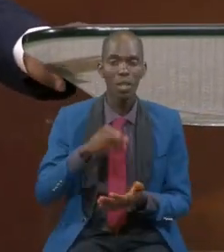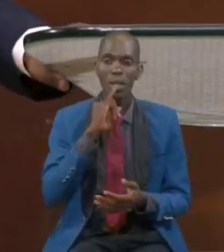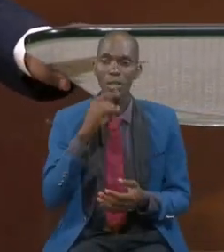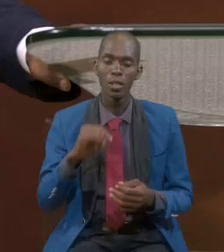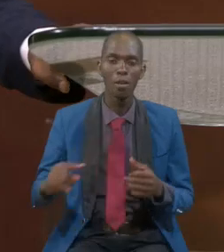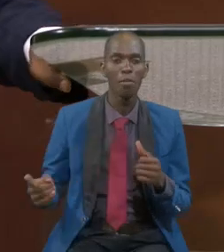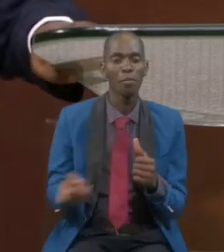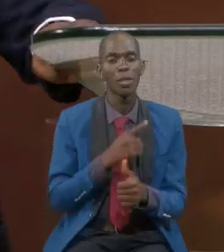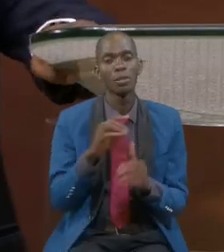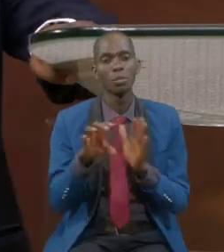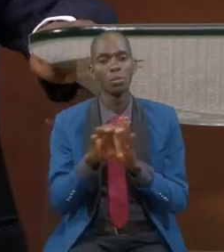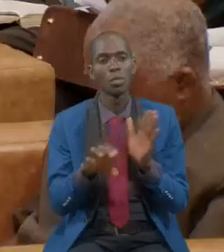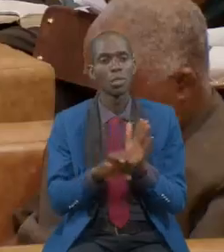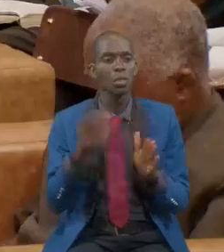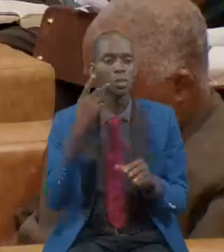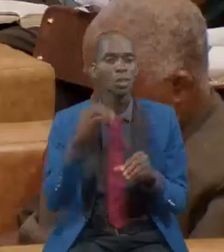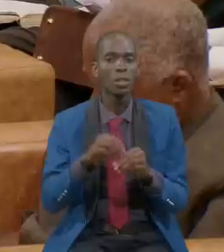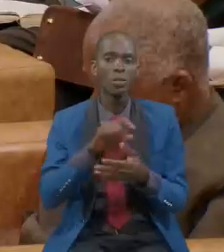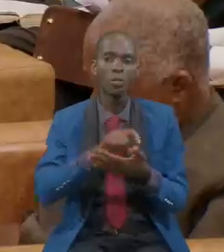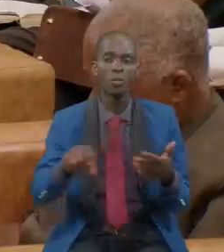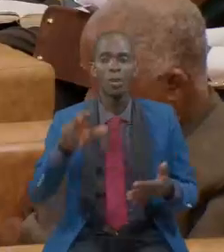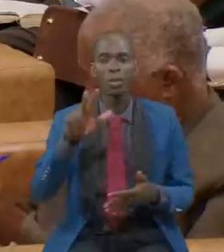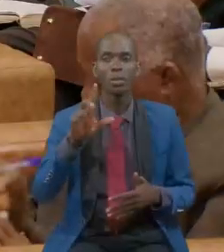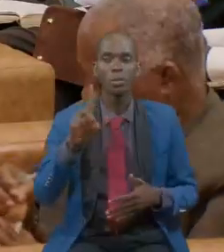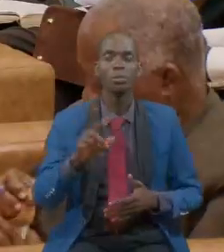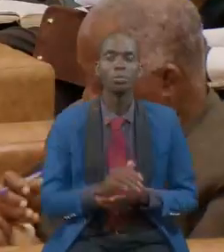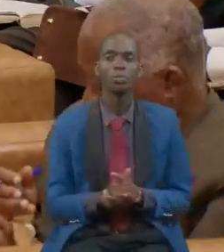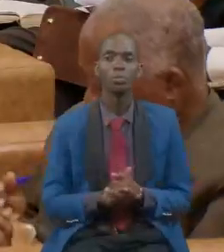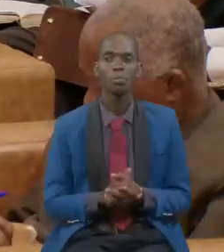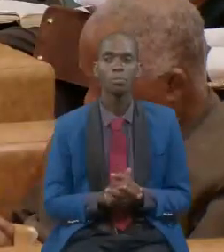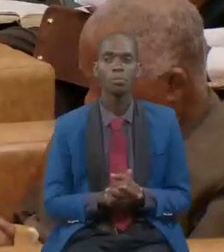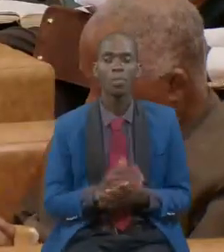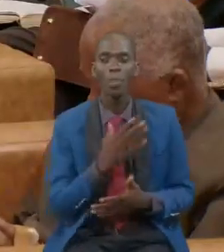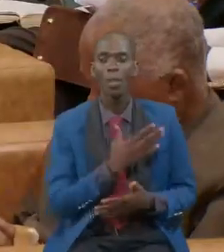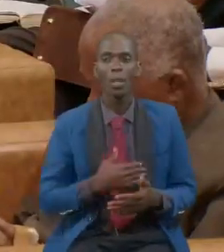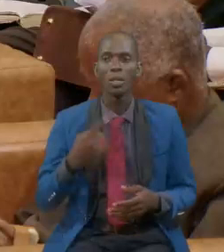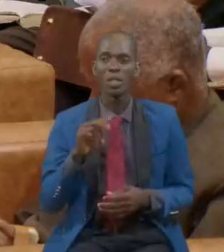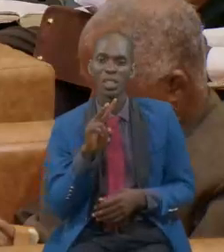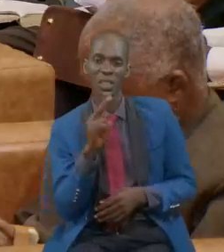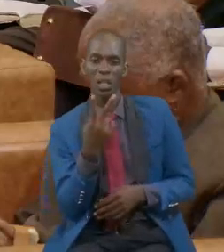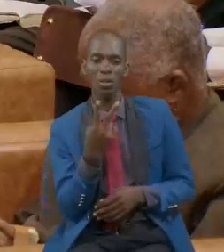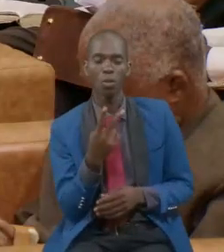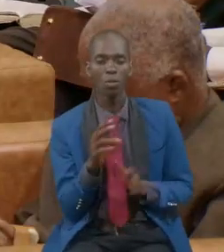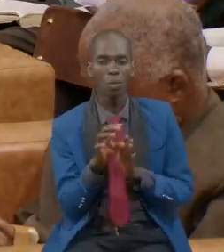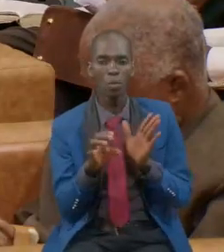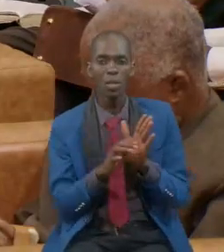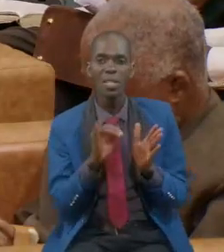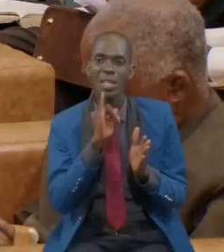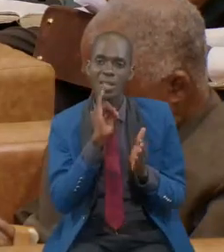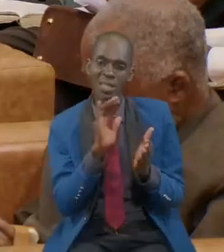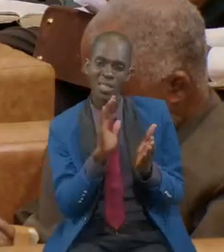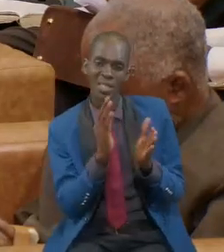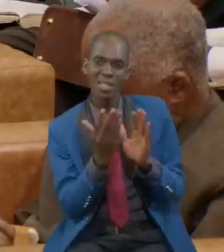commandment look at verse 31 in verse 31 and the second is like is